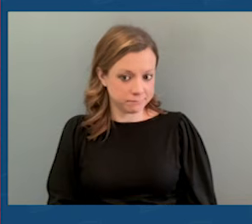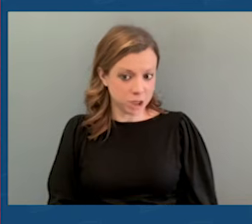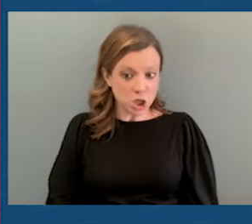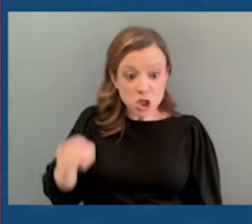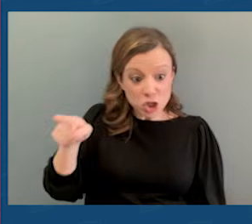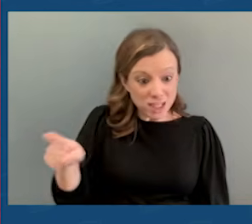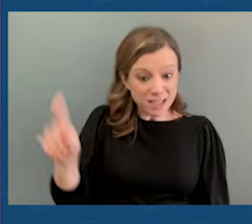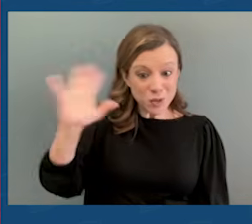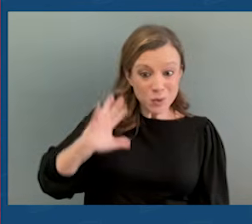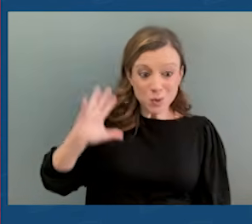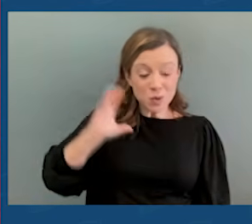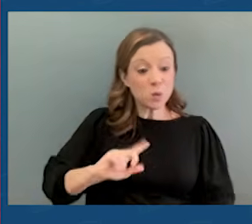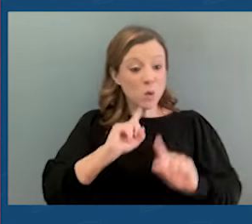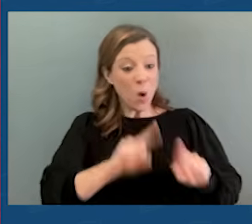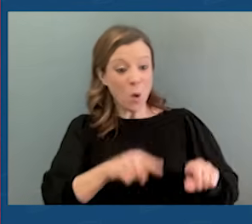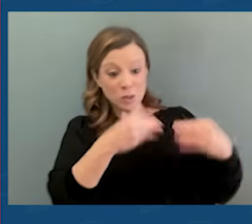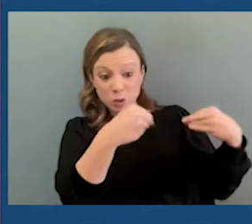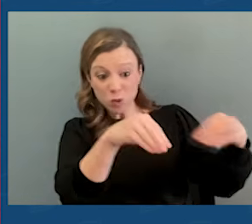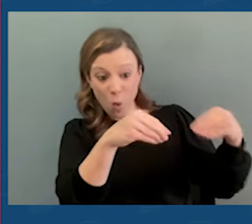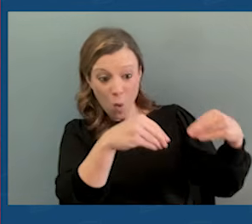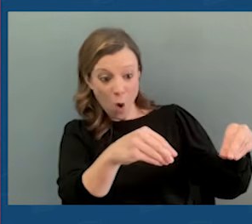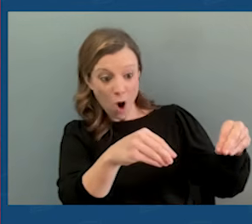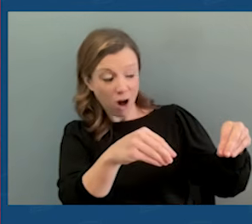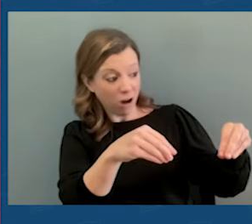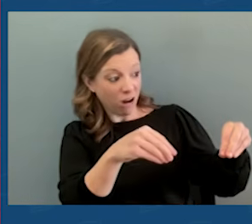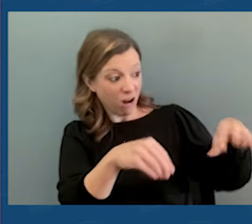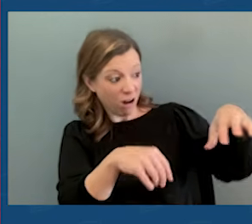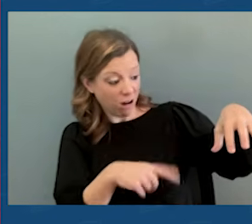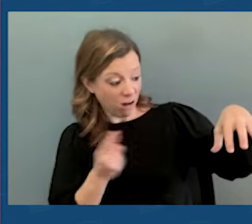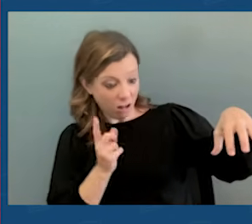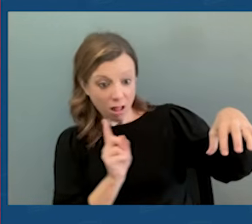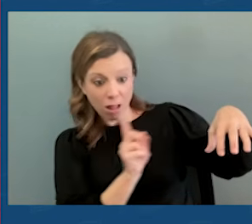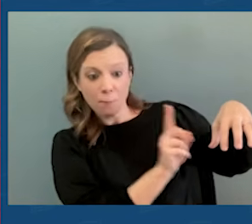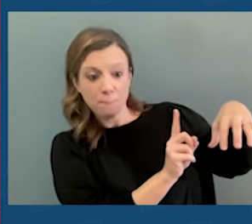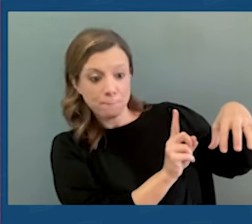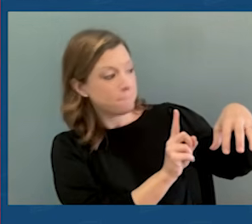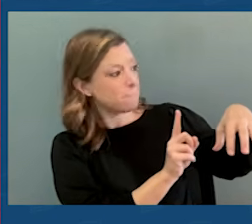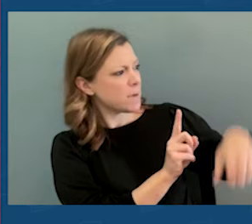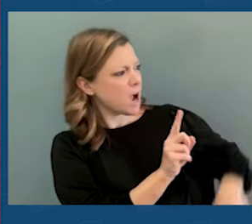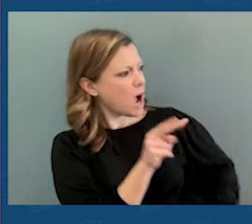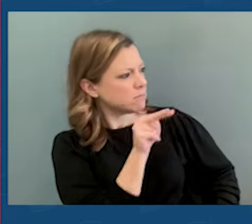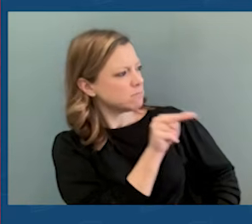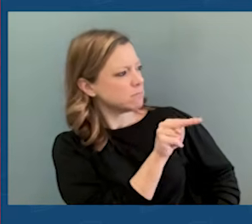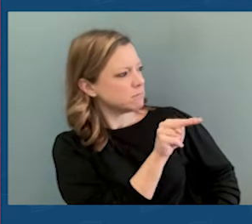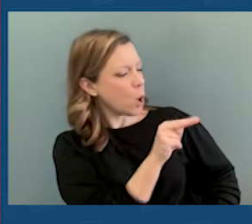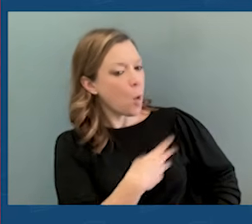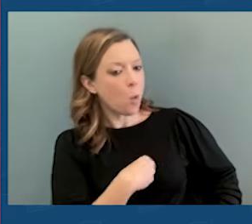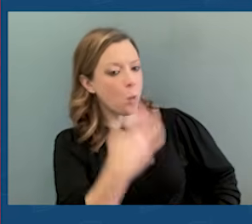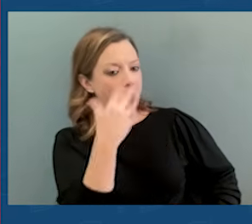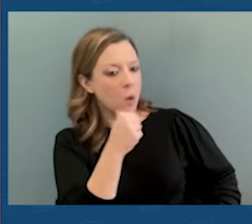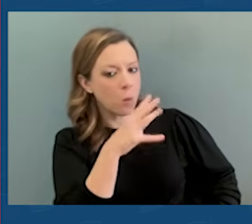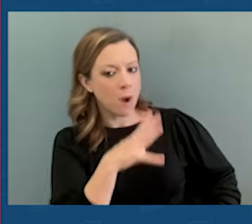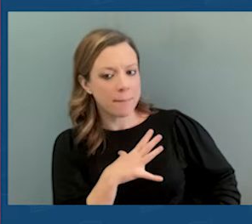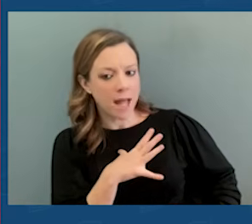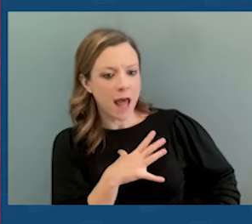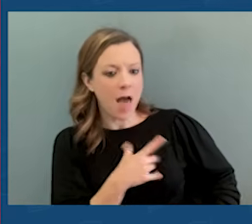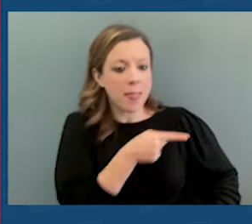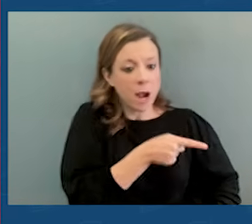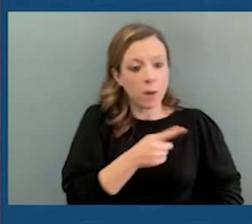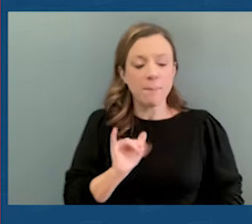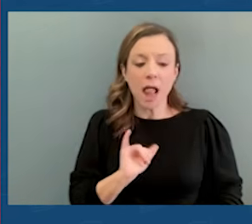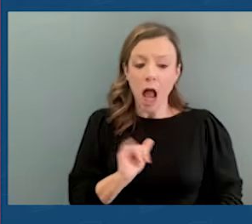the storefronts and watch white women typing, and they would call it hunting and